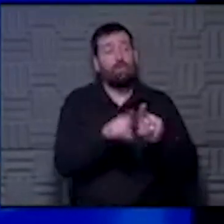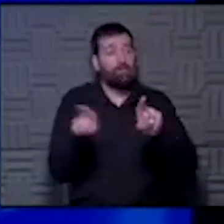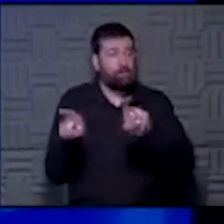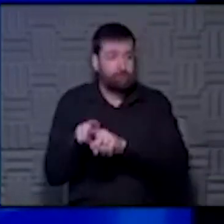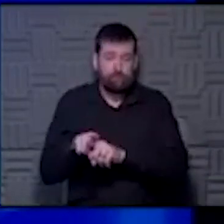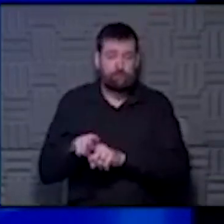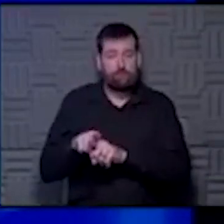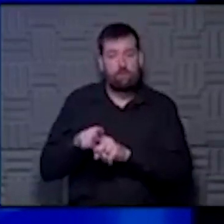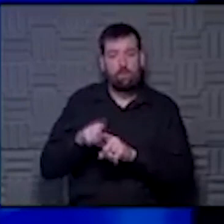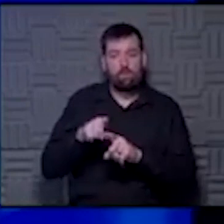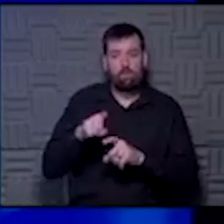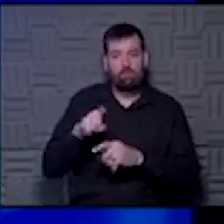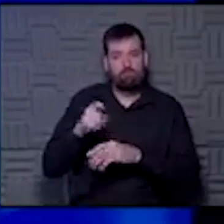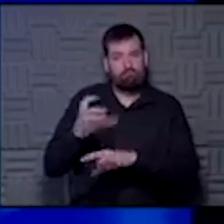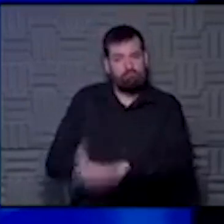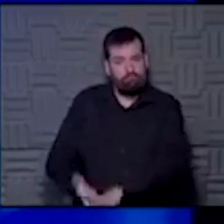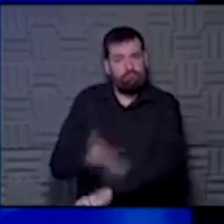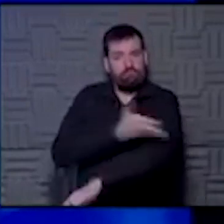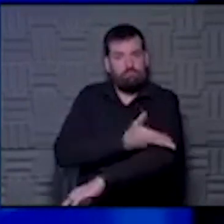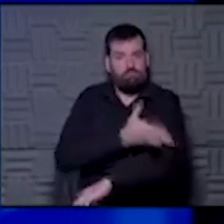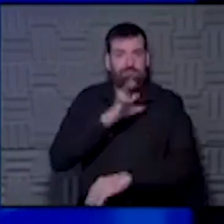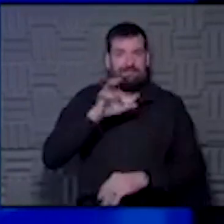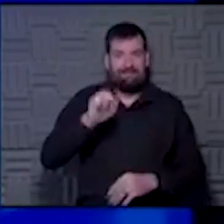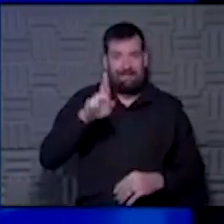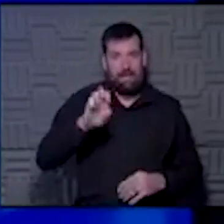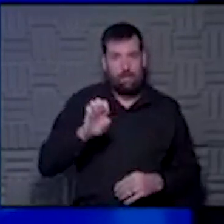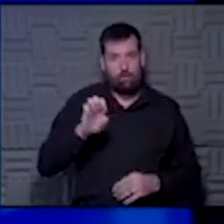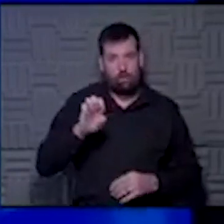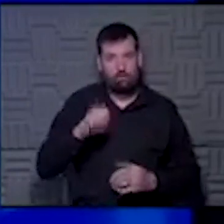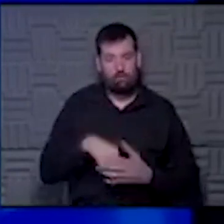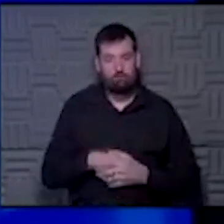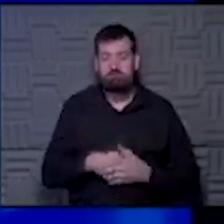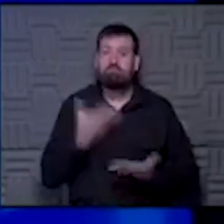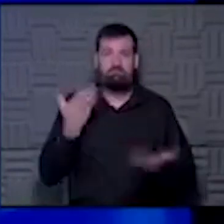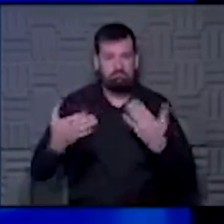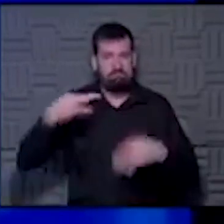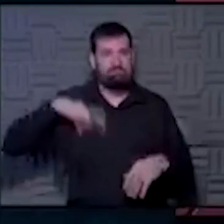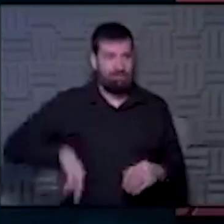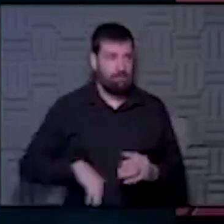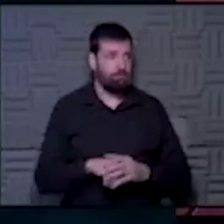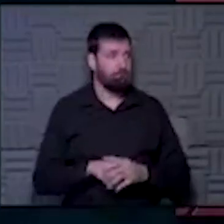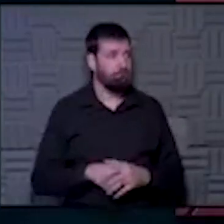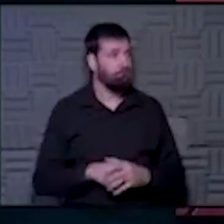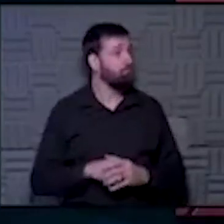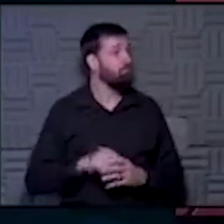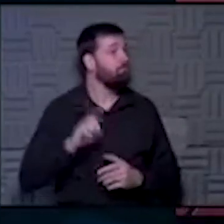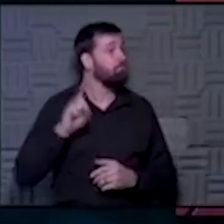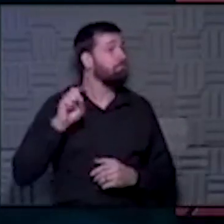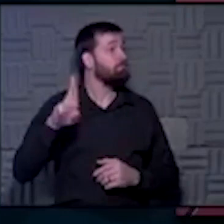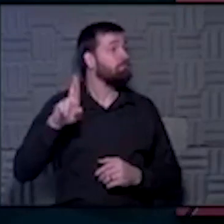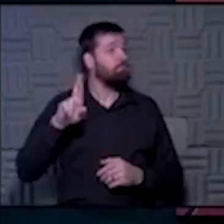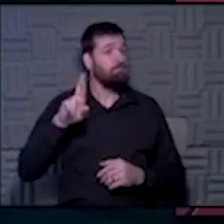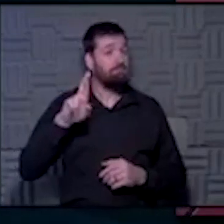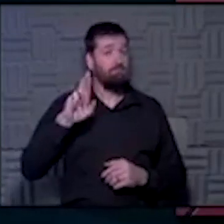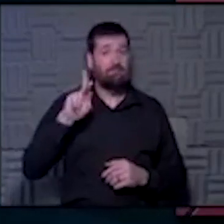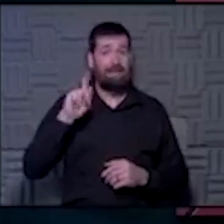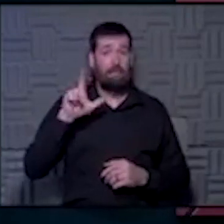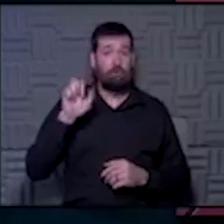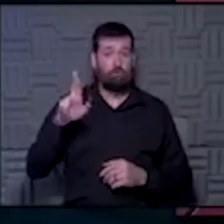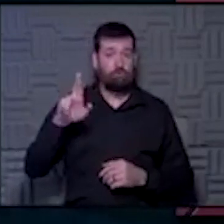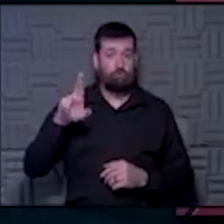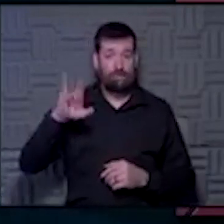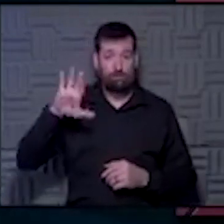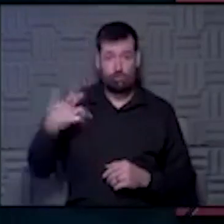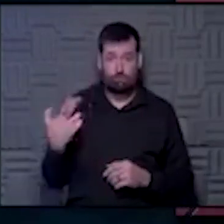receive convalescent or recovery care outside the hospital, we might benefit. Dr. Calendar-Rich? I think